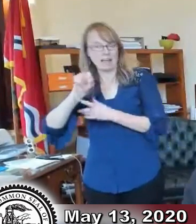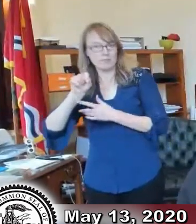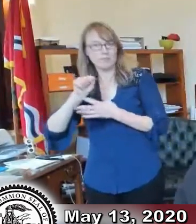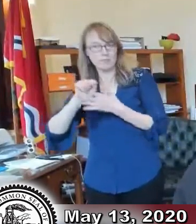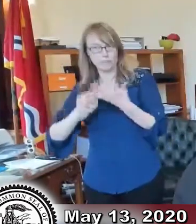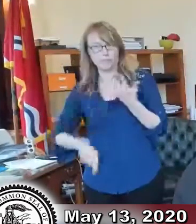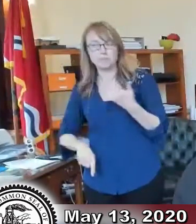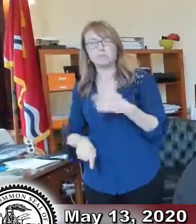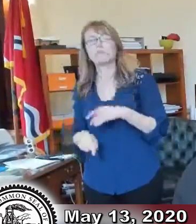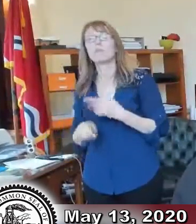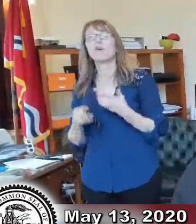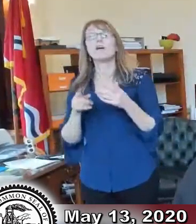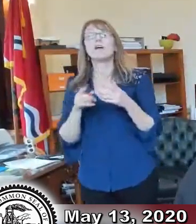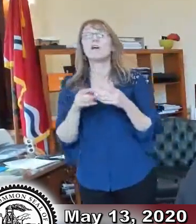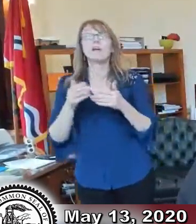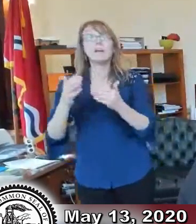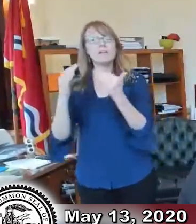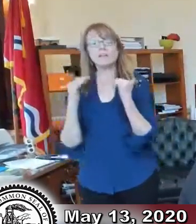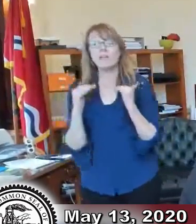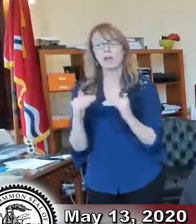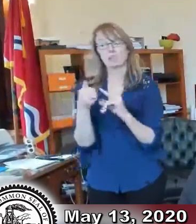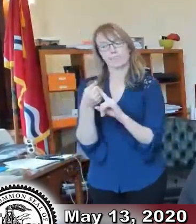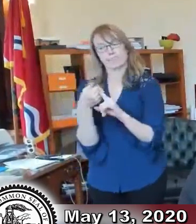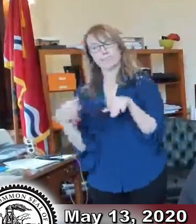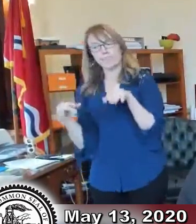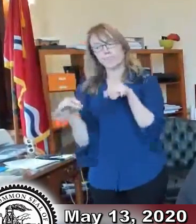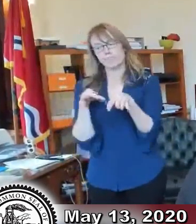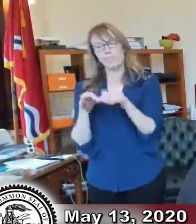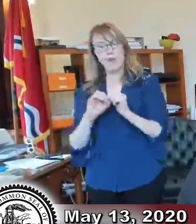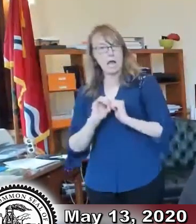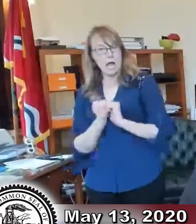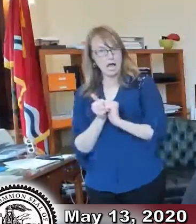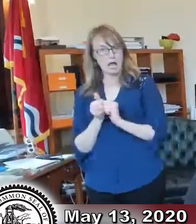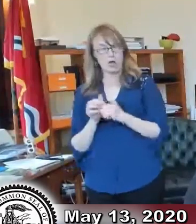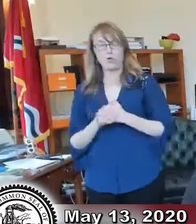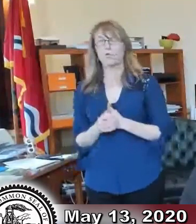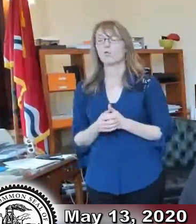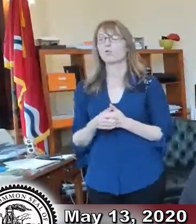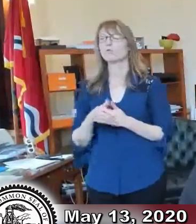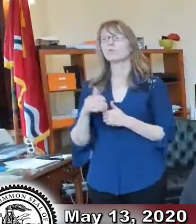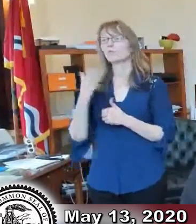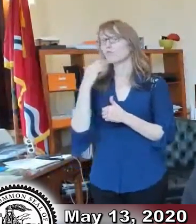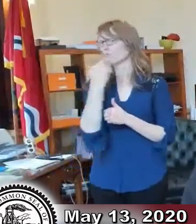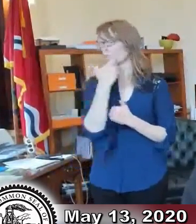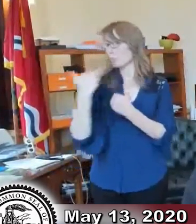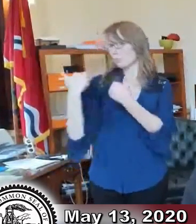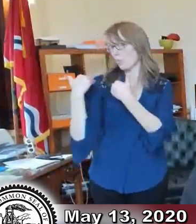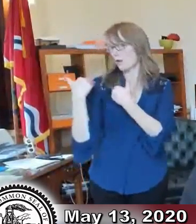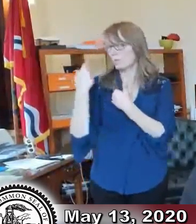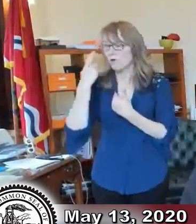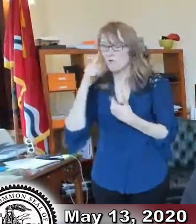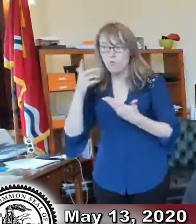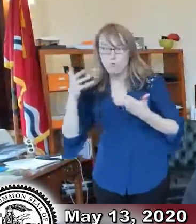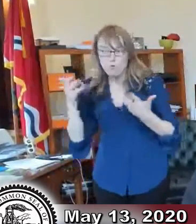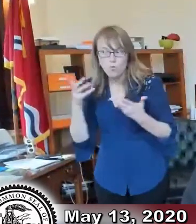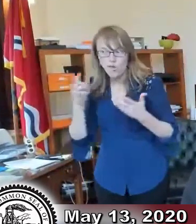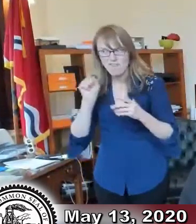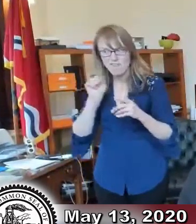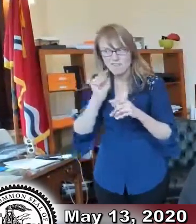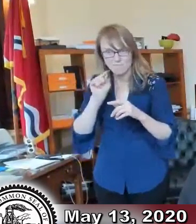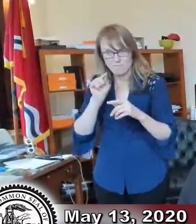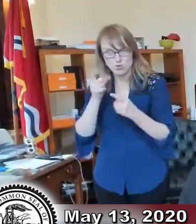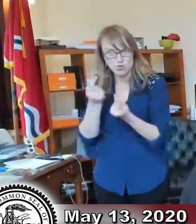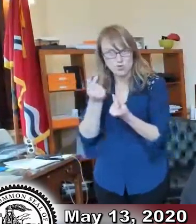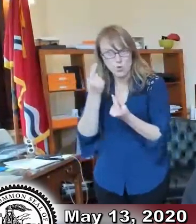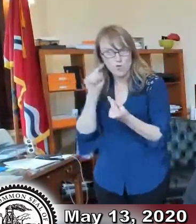words, restaurant responsibilities to their staff. Goes through taking temperatures,